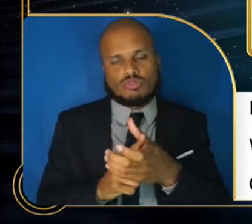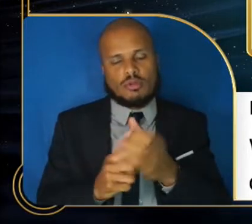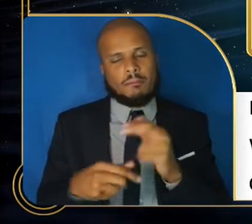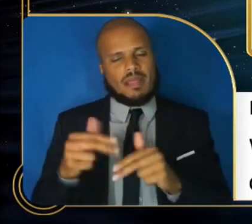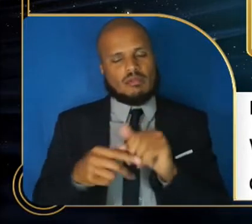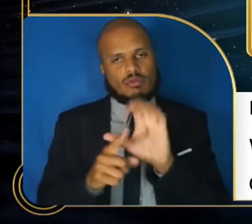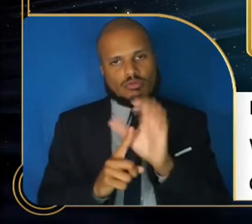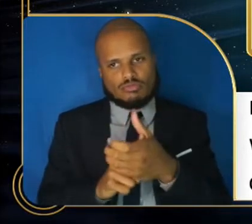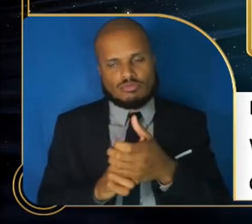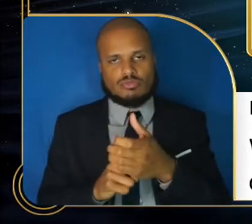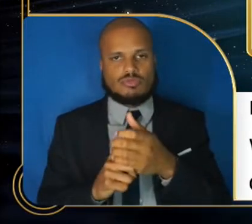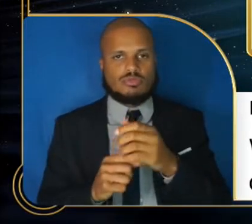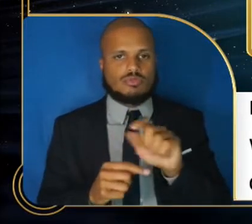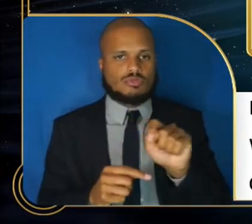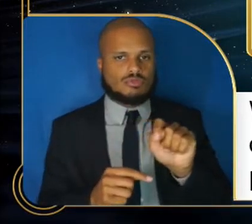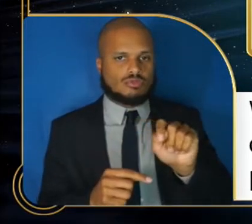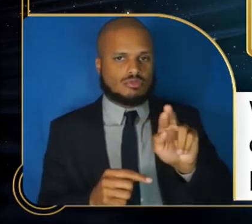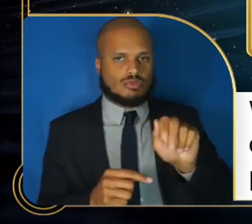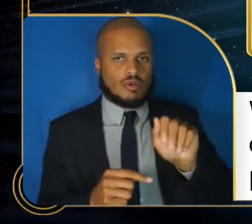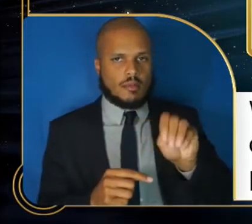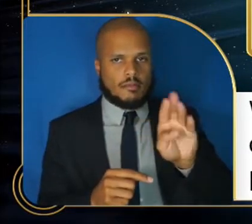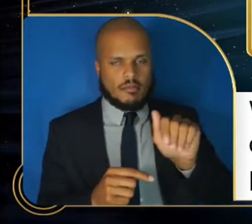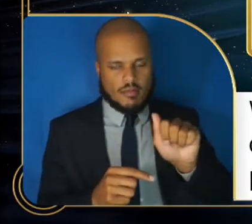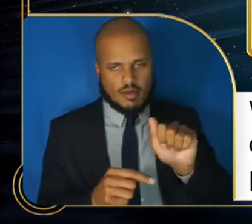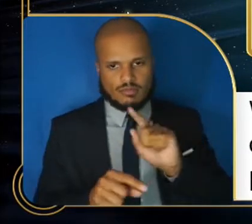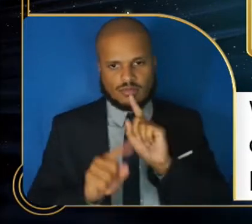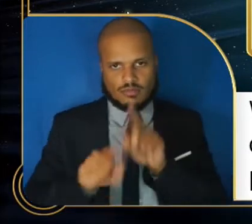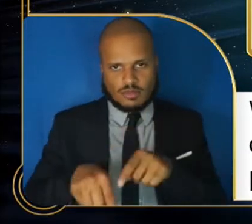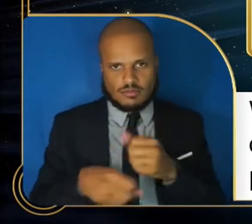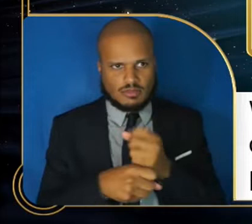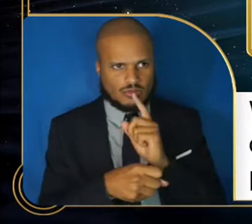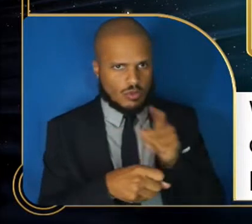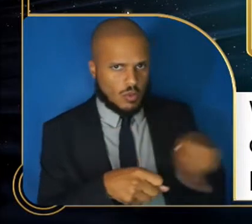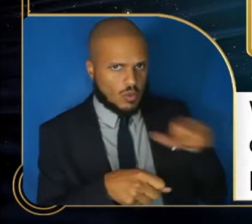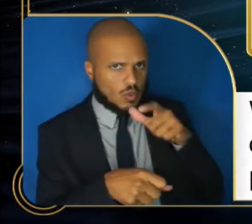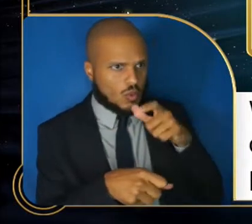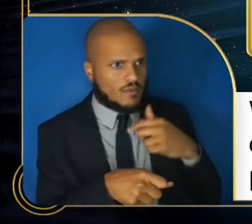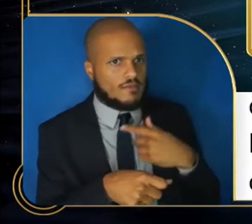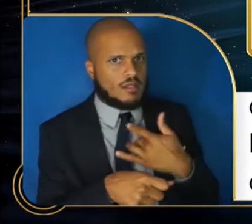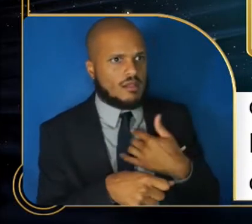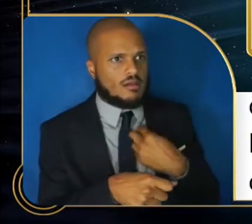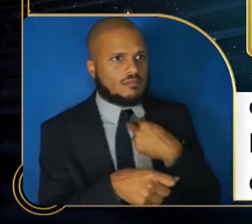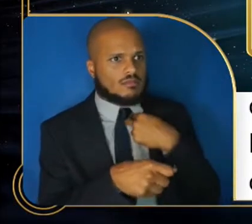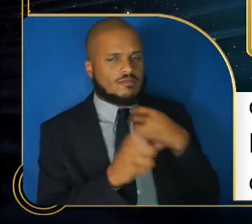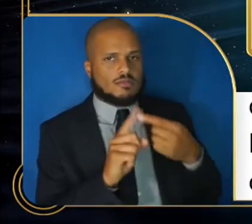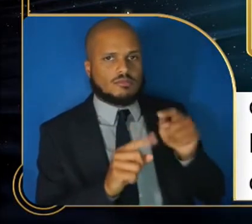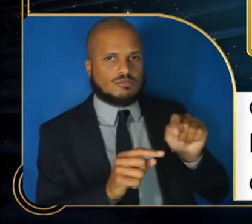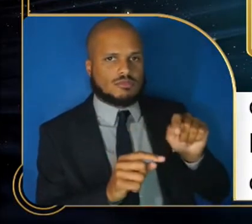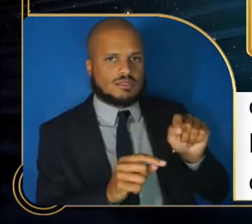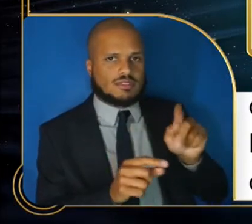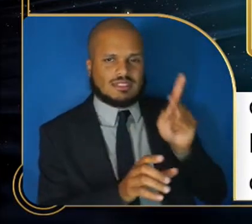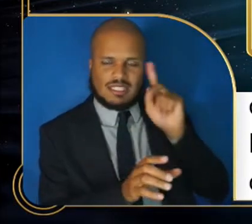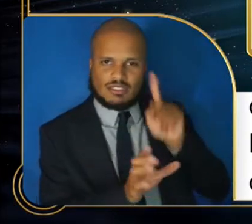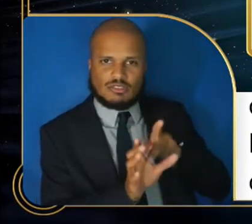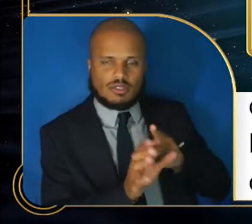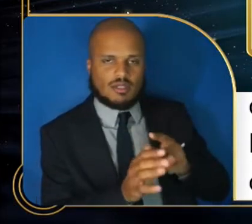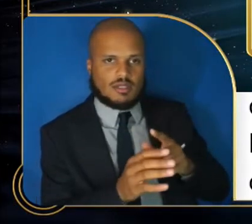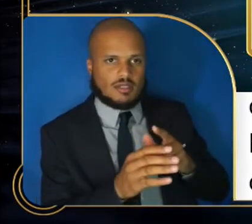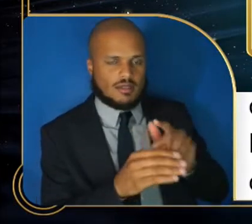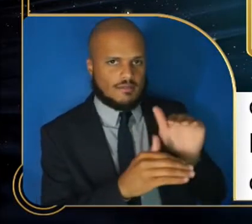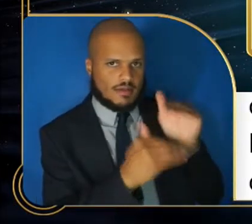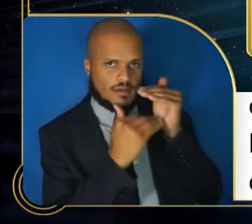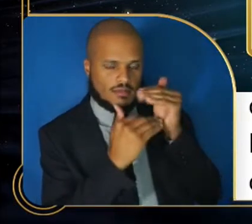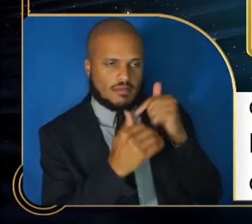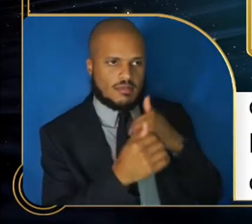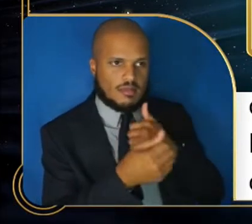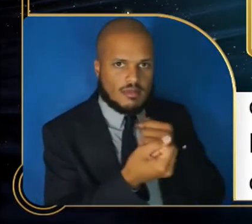healing options, freeing folks from psychiatric confinement, developing holistic and anti-carceral crisis response